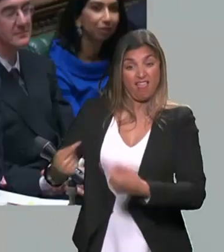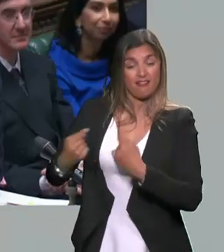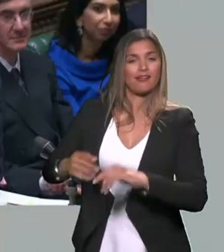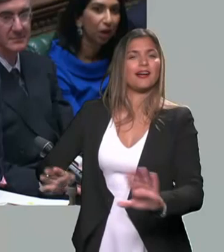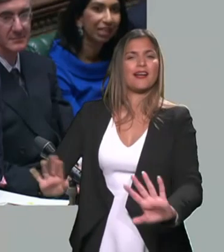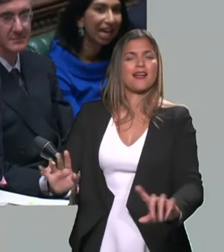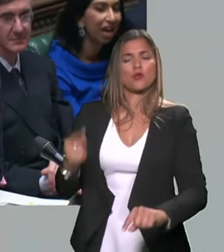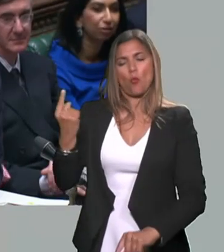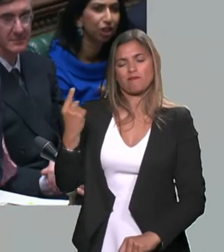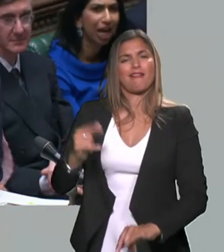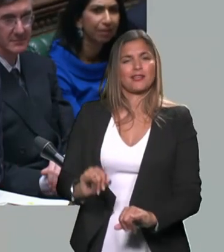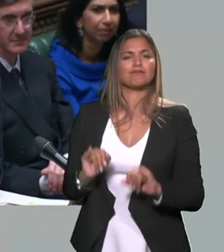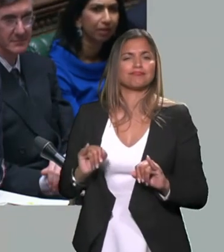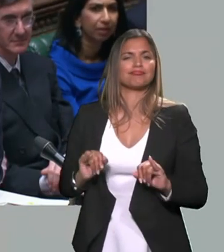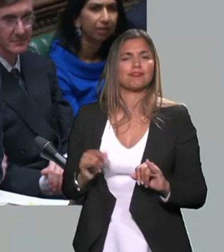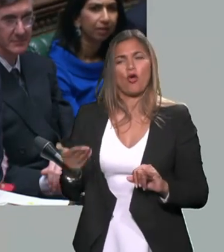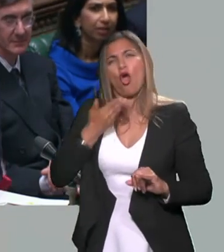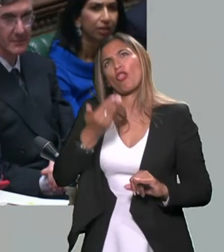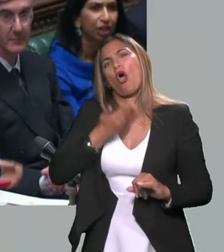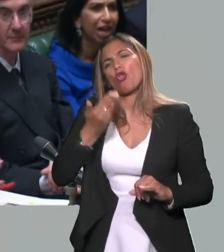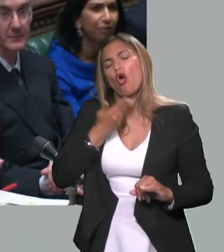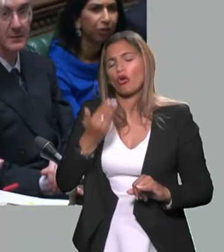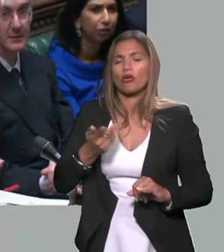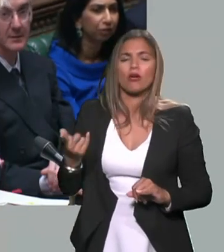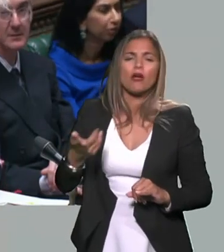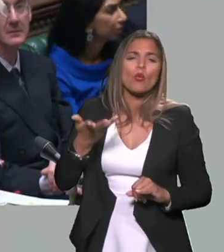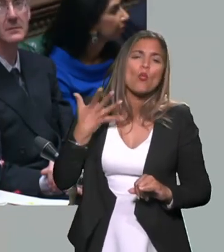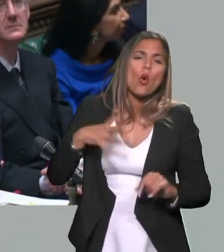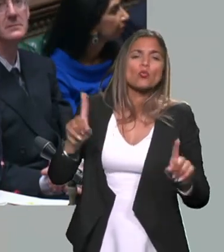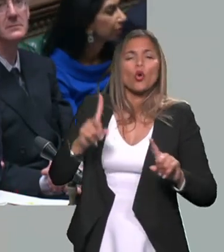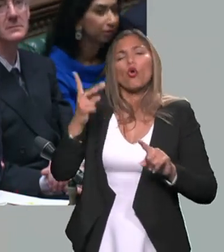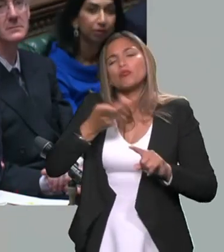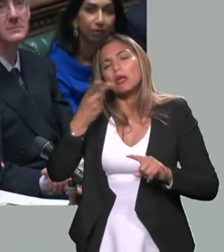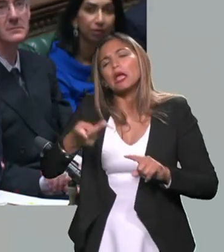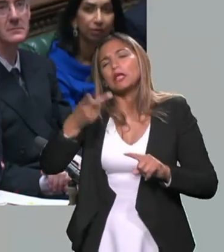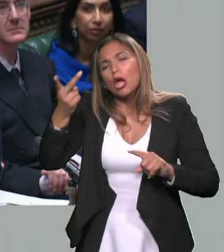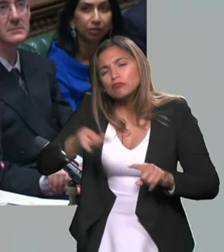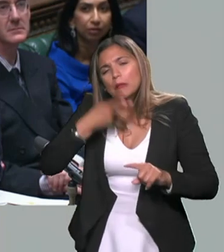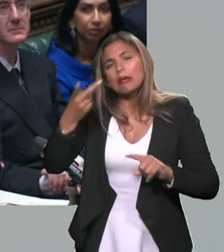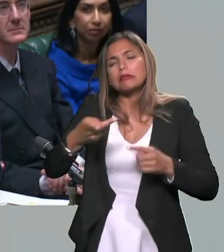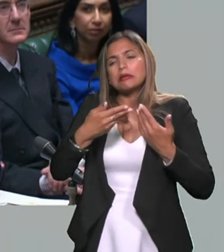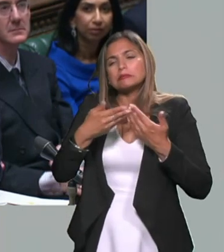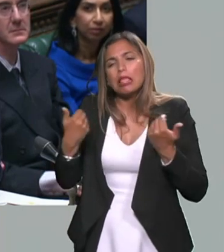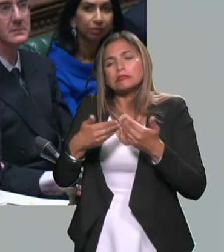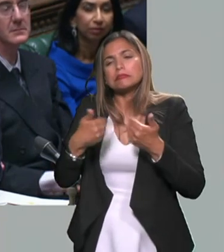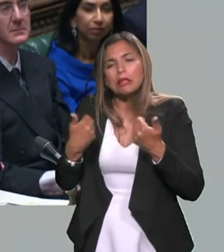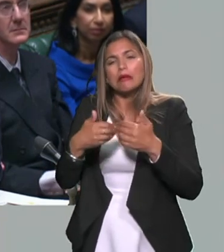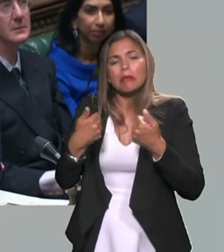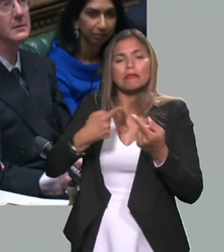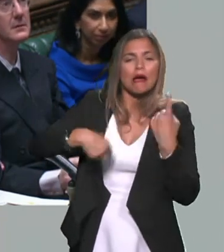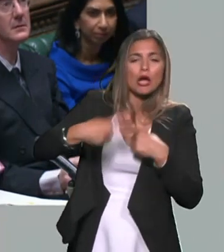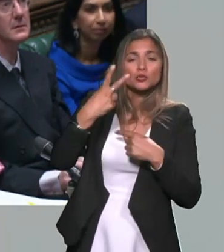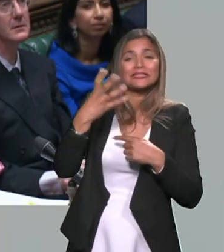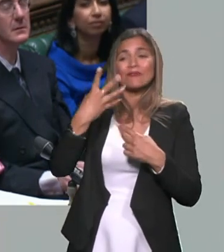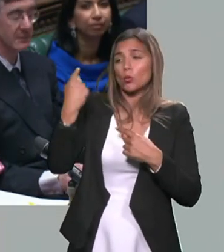instead of endlessly asking for a repeat of a constitutional event that we had in 2014. We